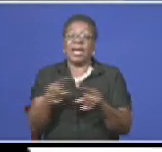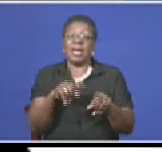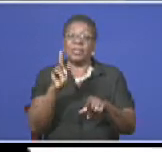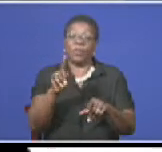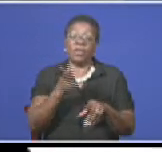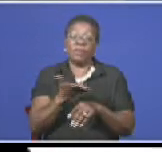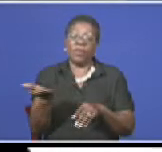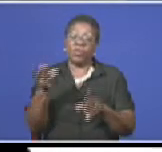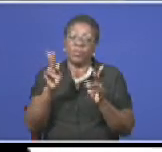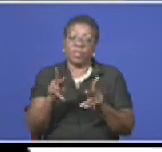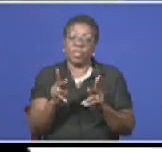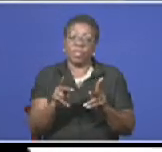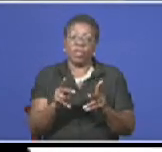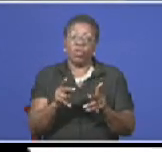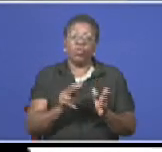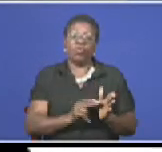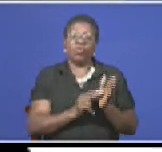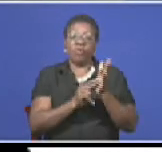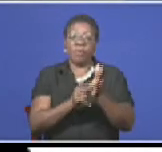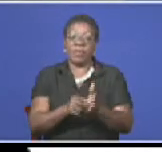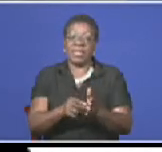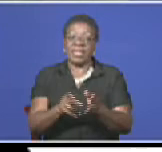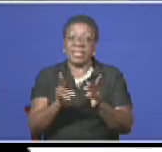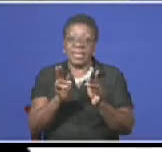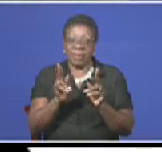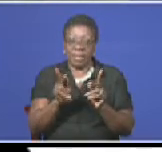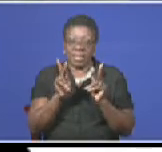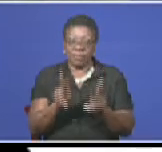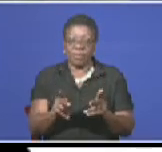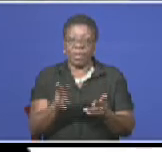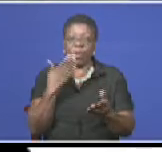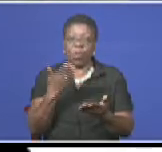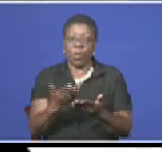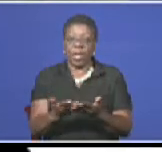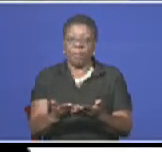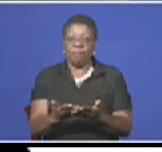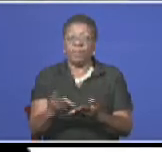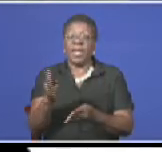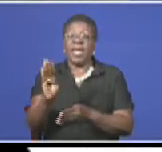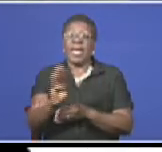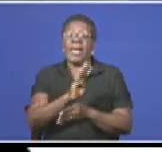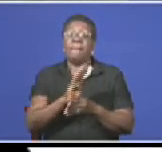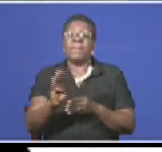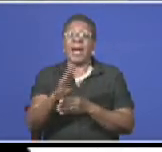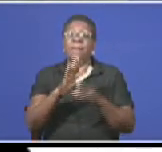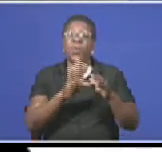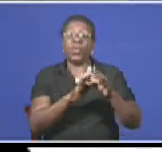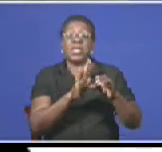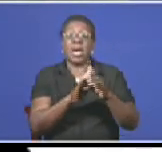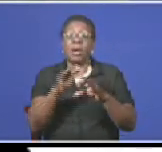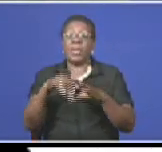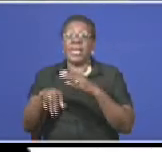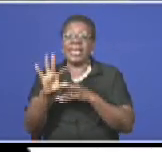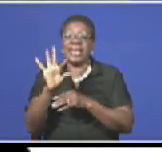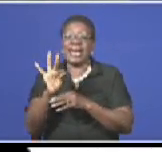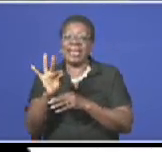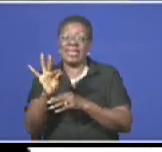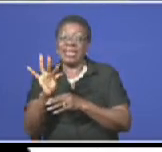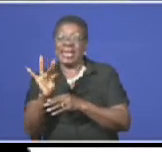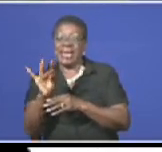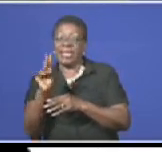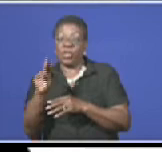took representation to another level. And in Bamboo Town in 1982, he lost, but